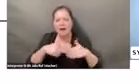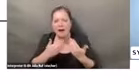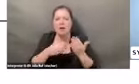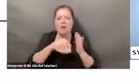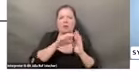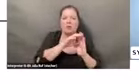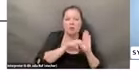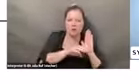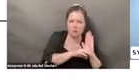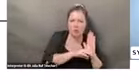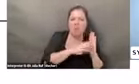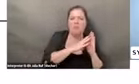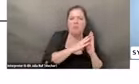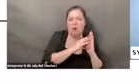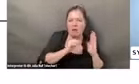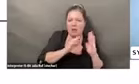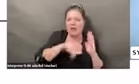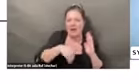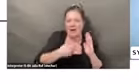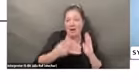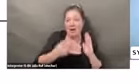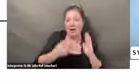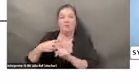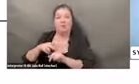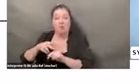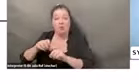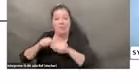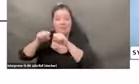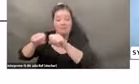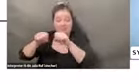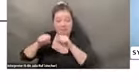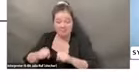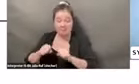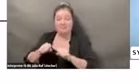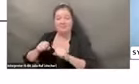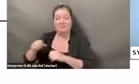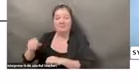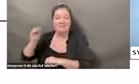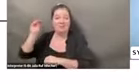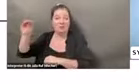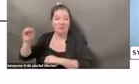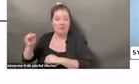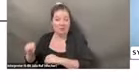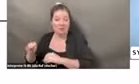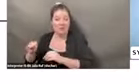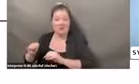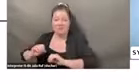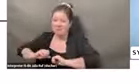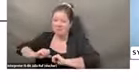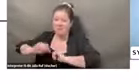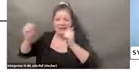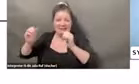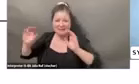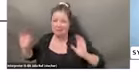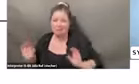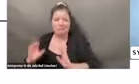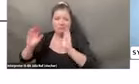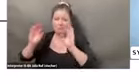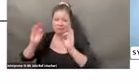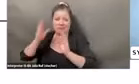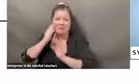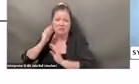the methodological toolkit and the repository of best practices that were developed in the scope of